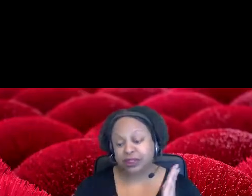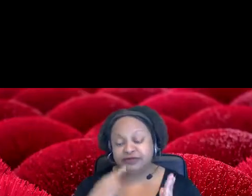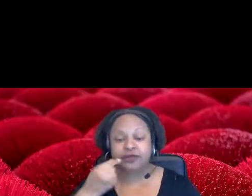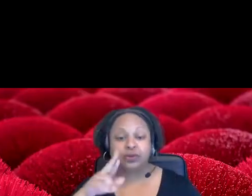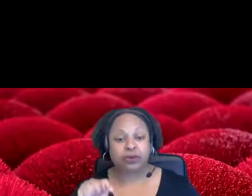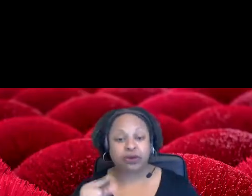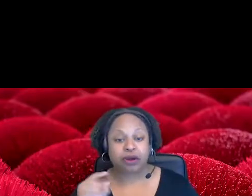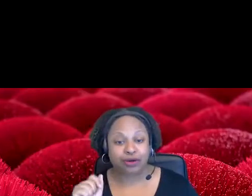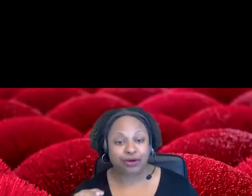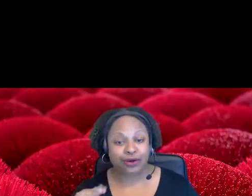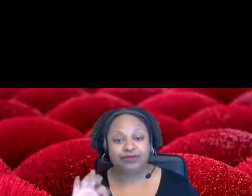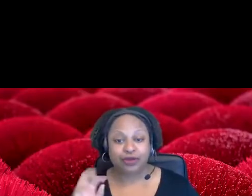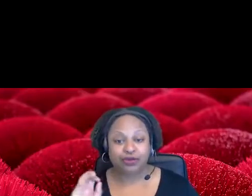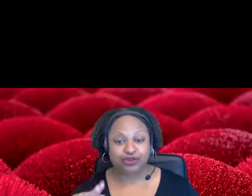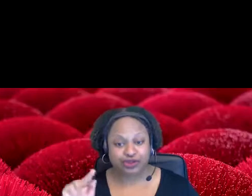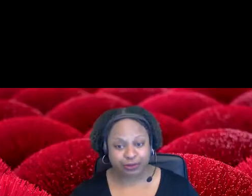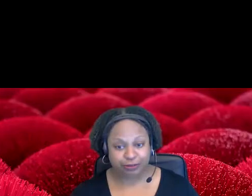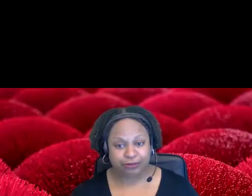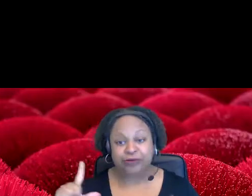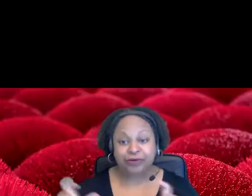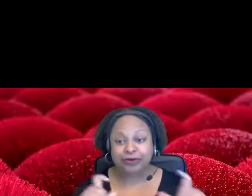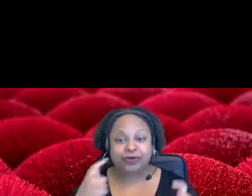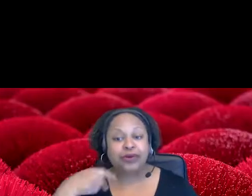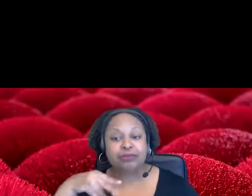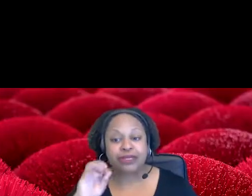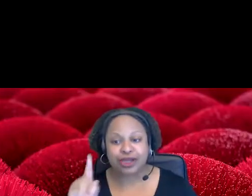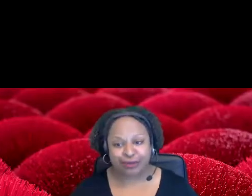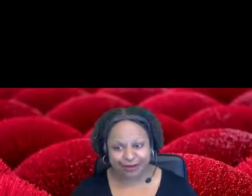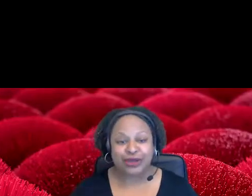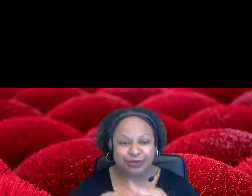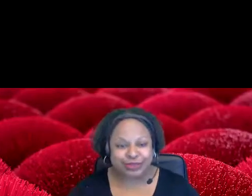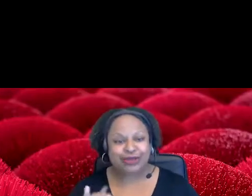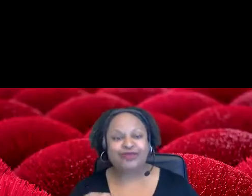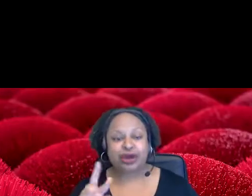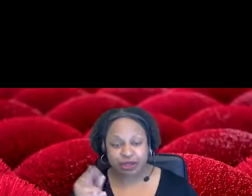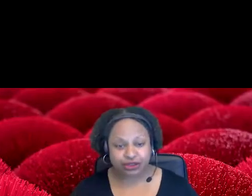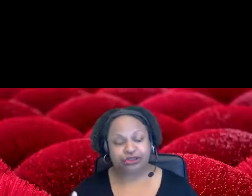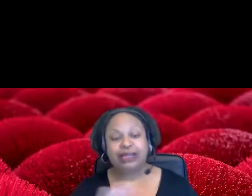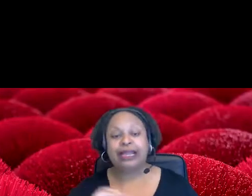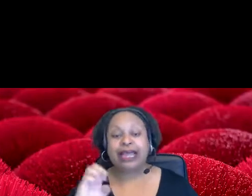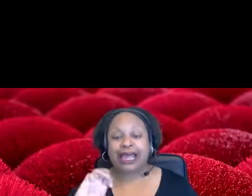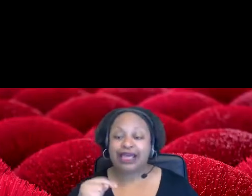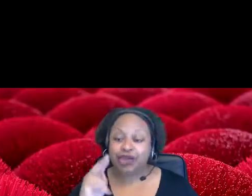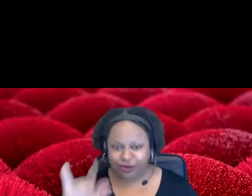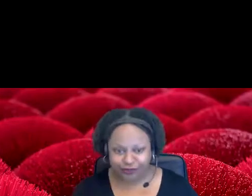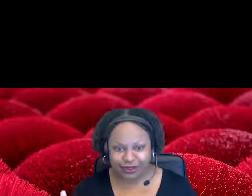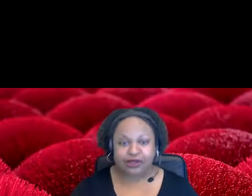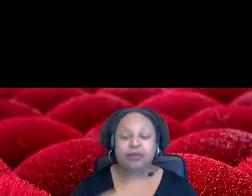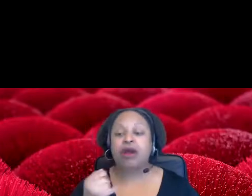the Peabody Museum of Archaeology and Ethnography at Harvard University. Welcome, Greg.